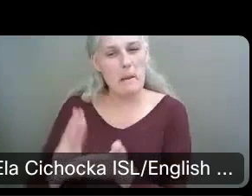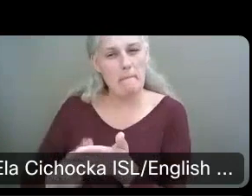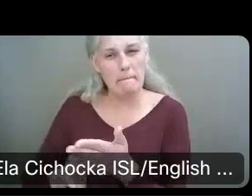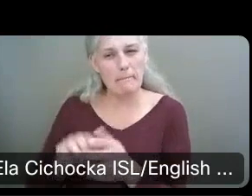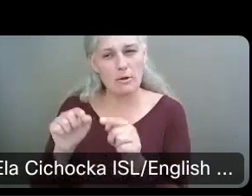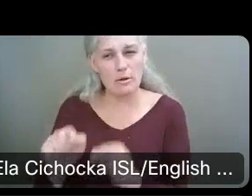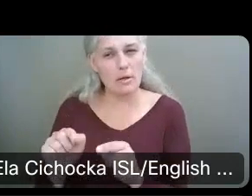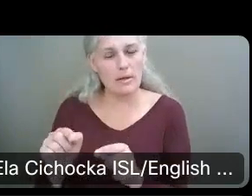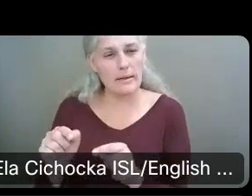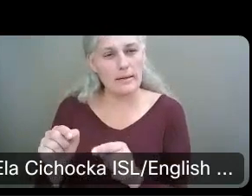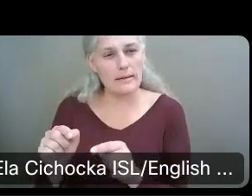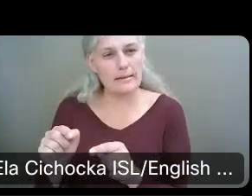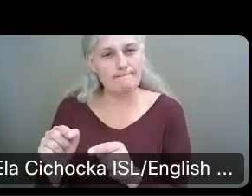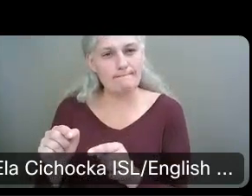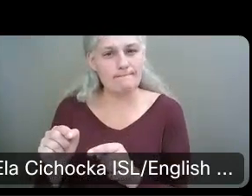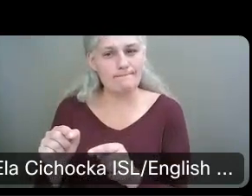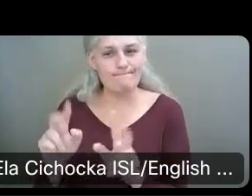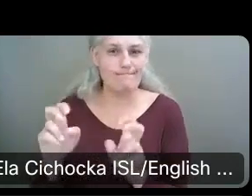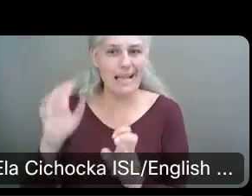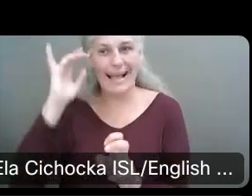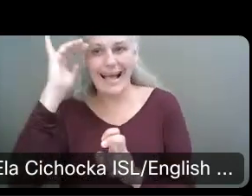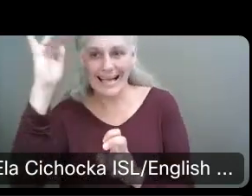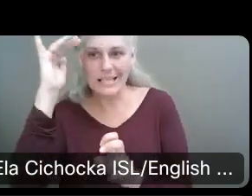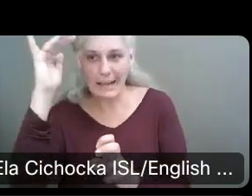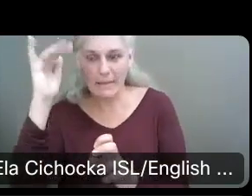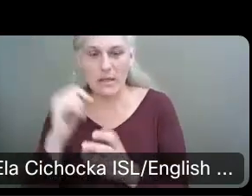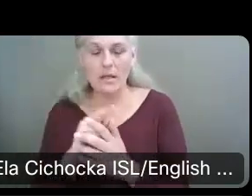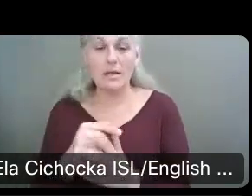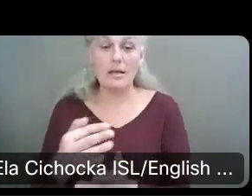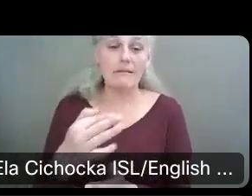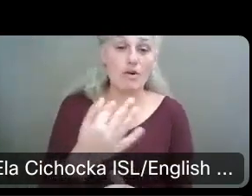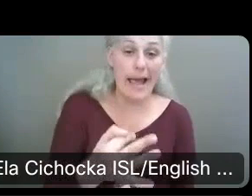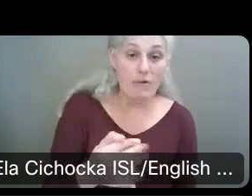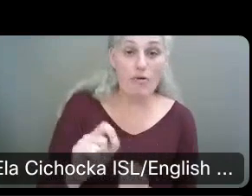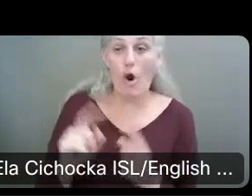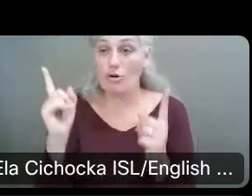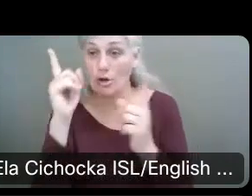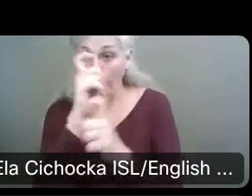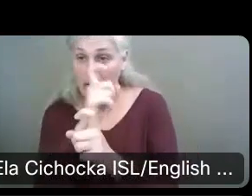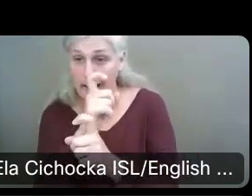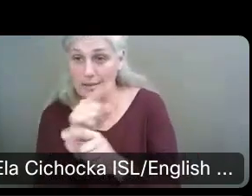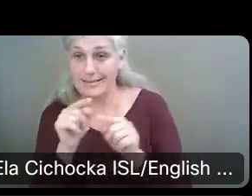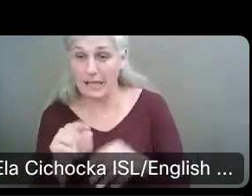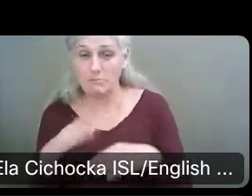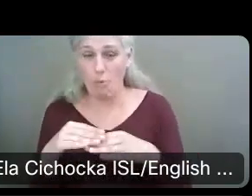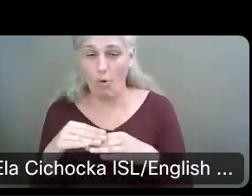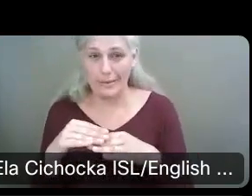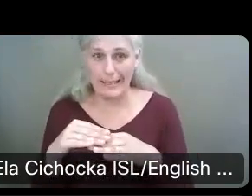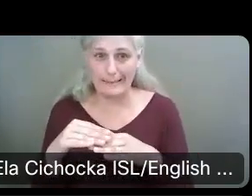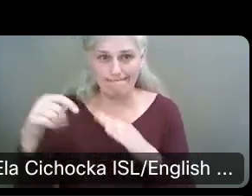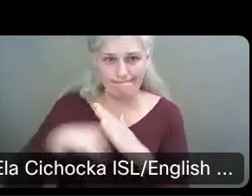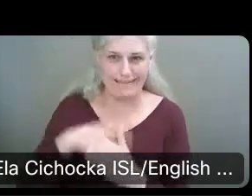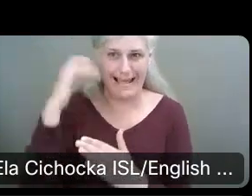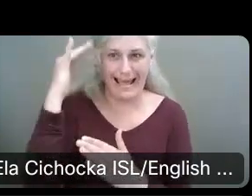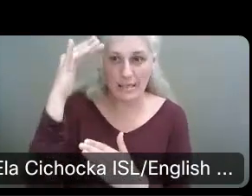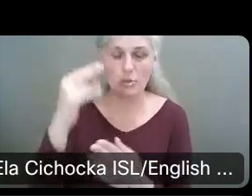of academic, to use that word, whether it's an error or a complication. Do you know what I mean? So I think we just have to be